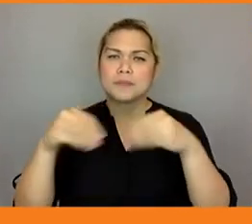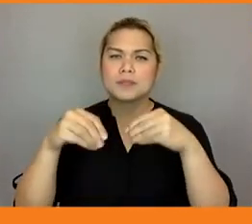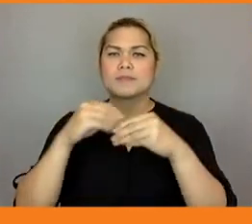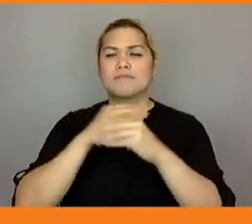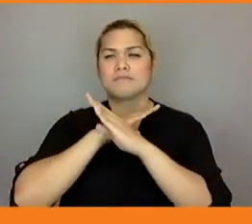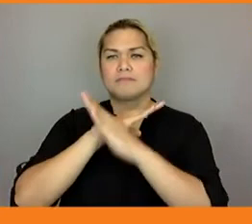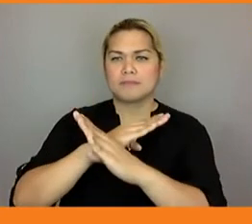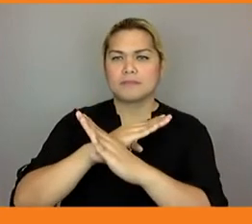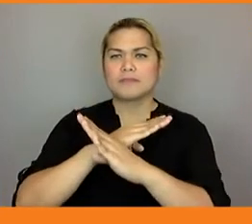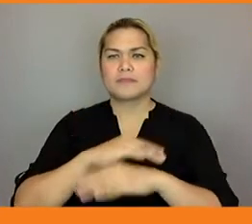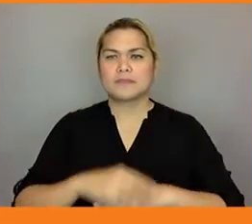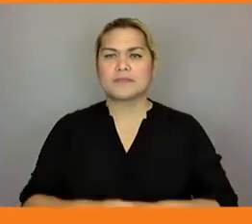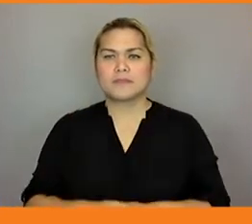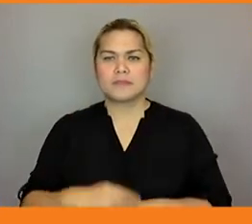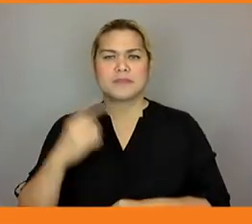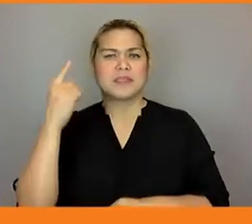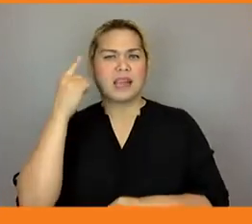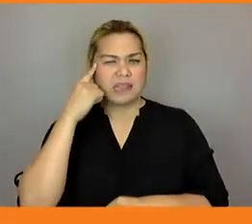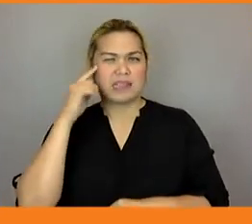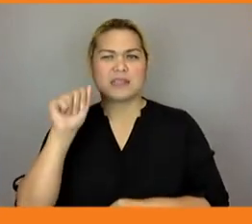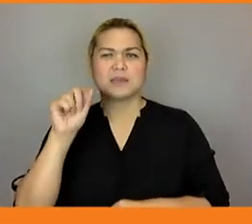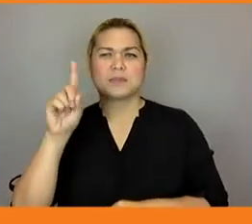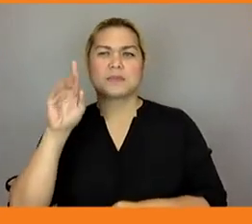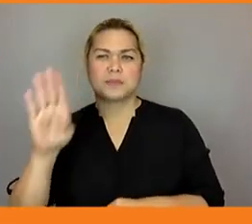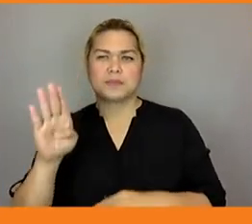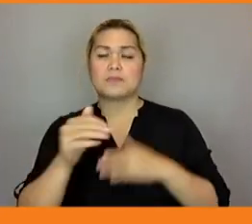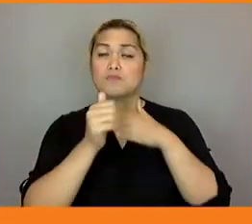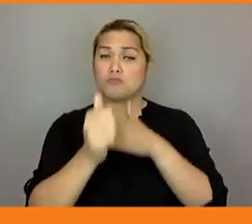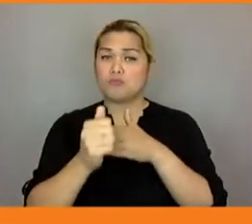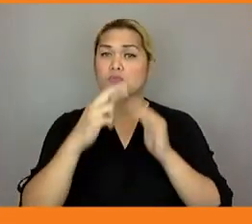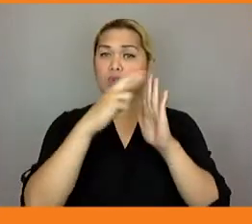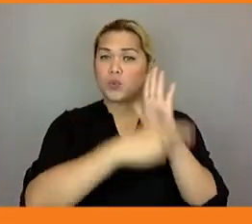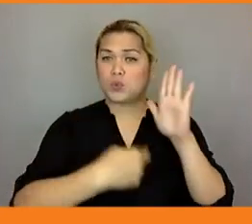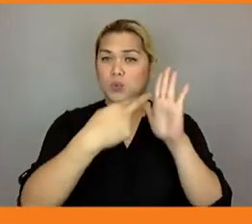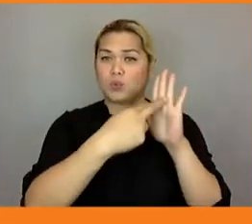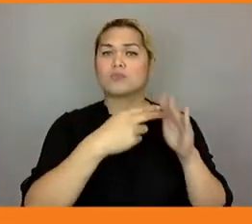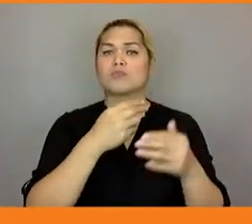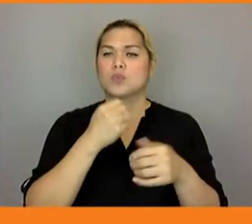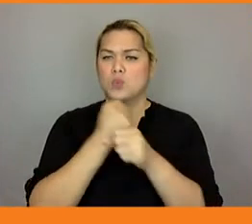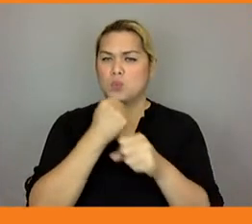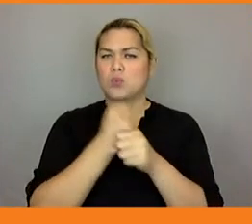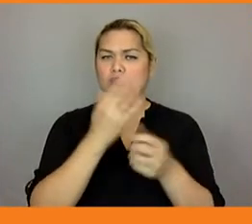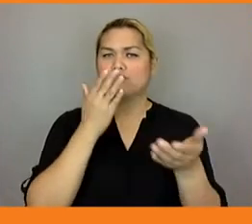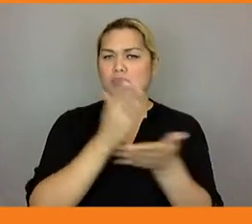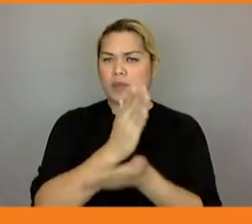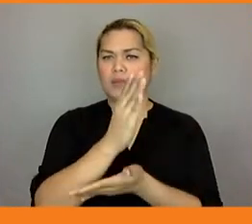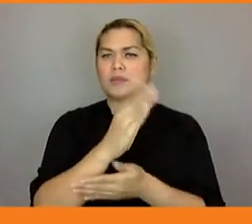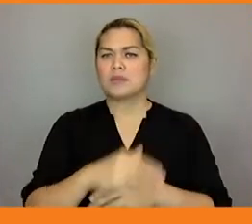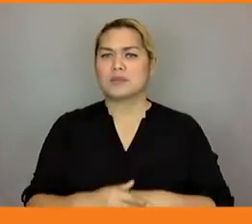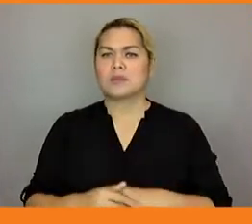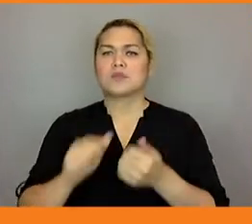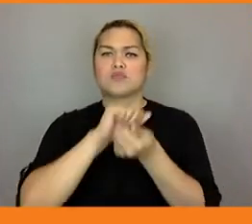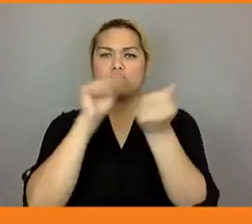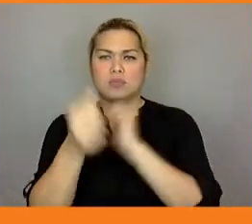retake its leading role on labor rights and decent work by introducing a binding labor safeguard to cover